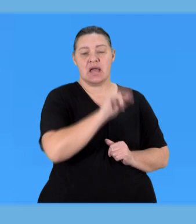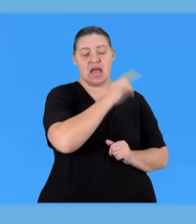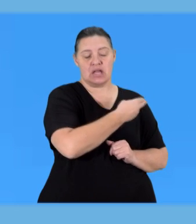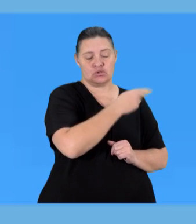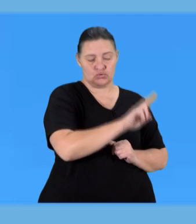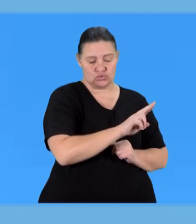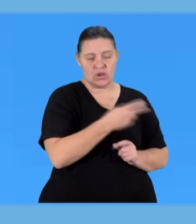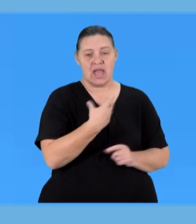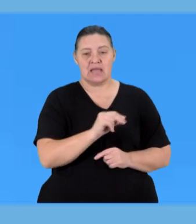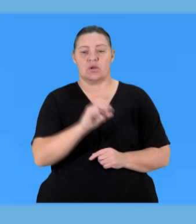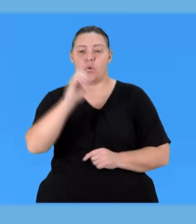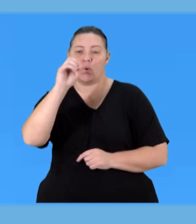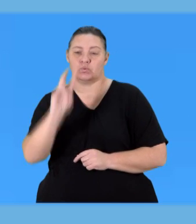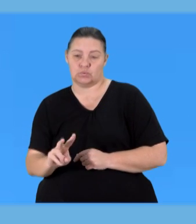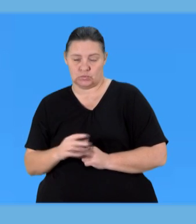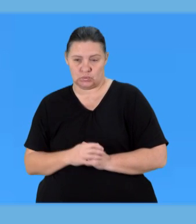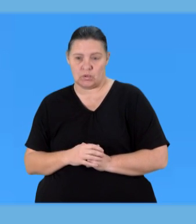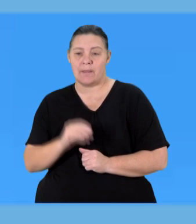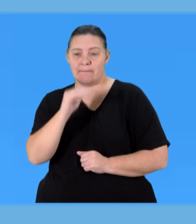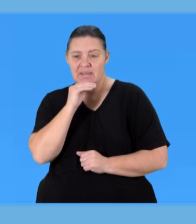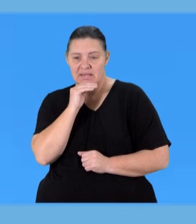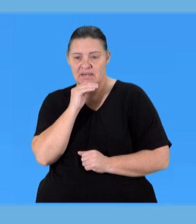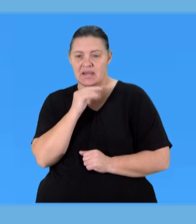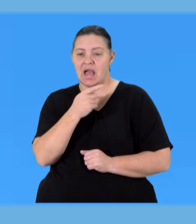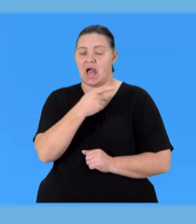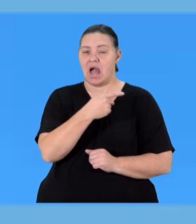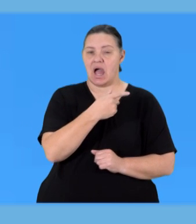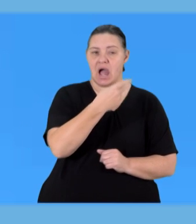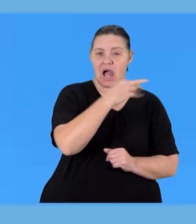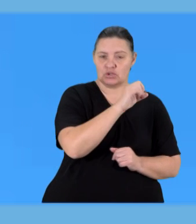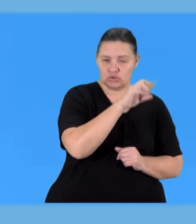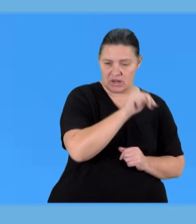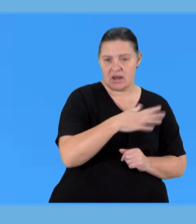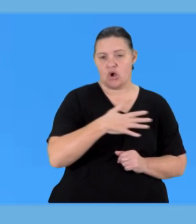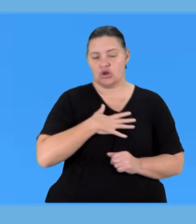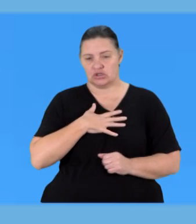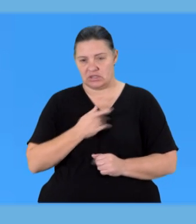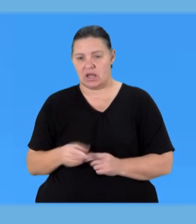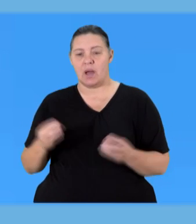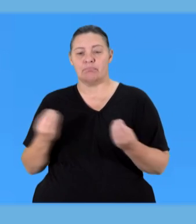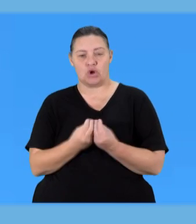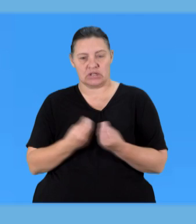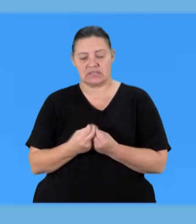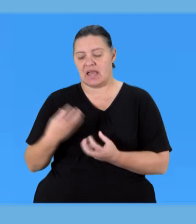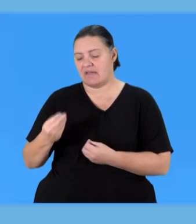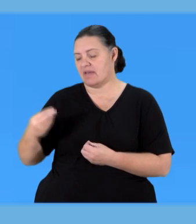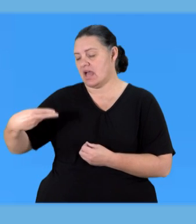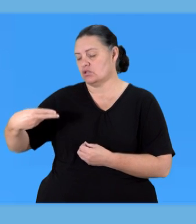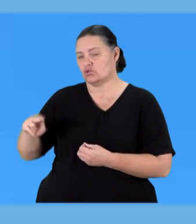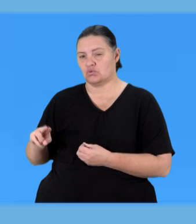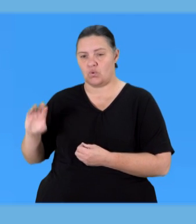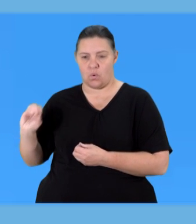H2 and O2, which is hydrogen and oxygen. Then our products, we have